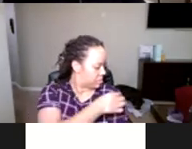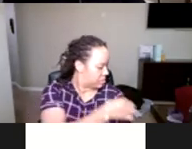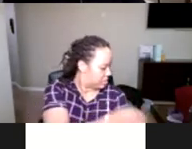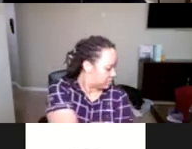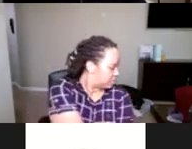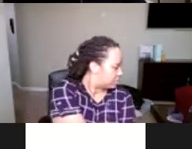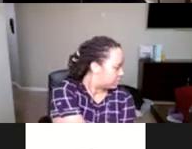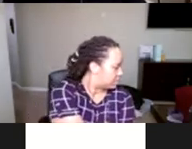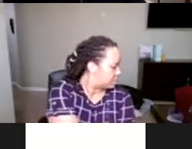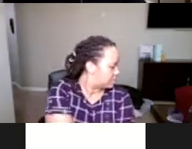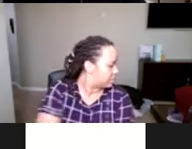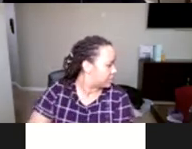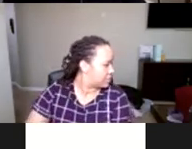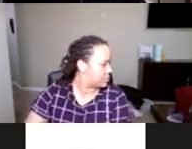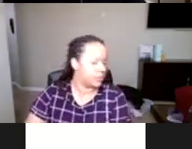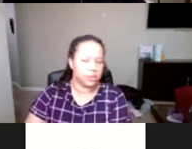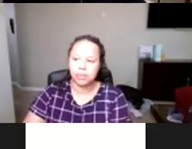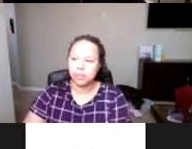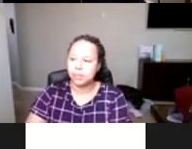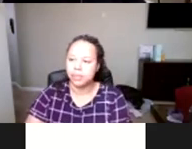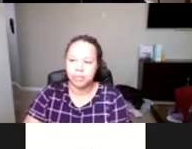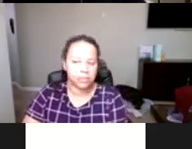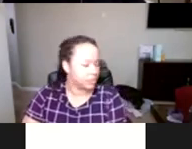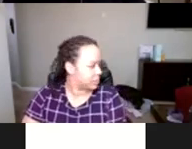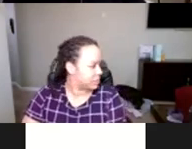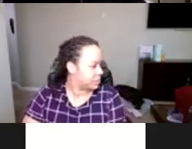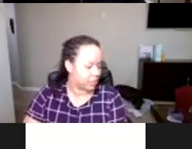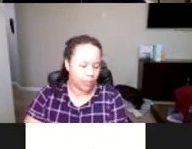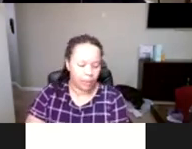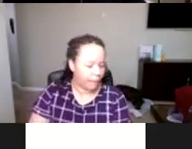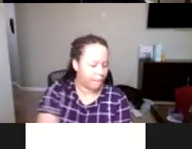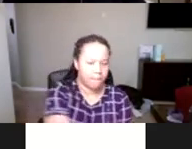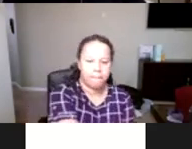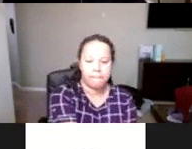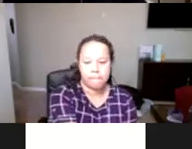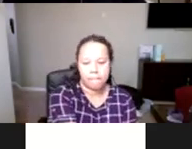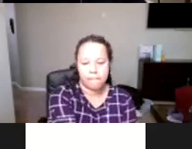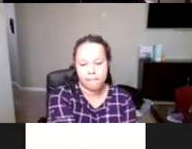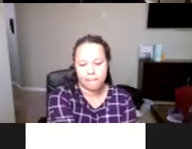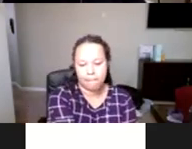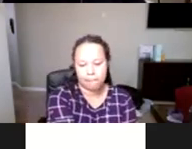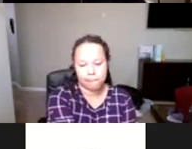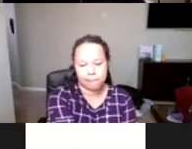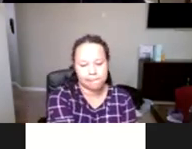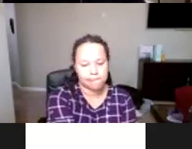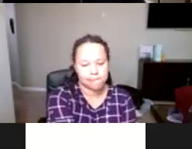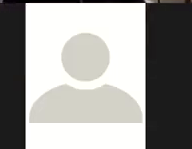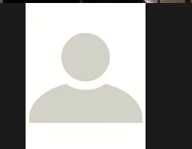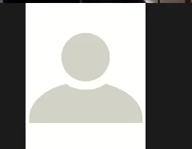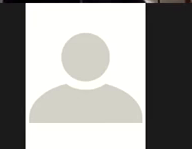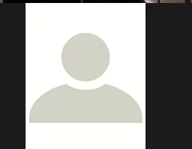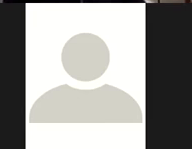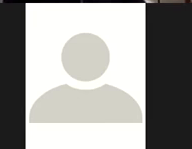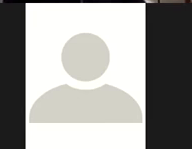service elements. And so, you know, I love the way that our leadership allows us to be really creative and